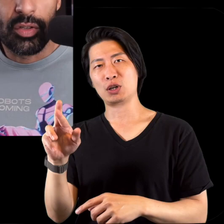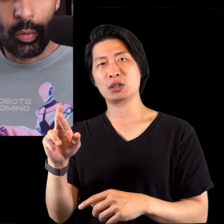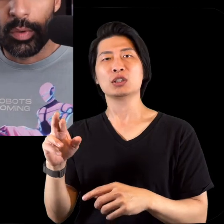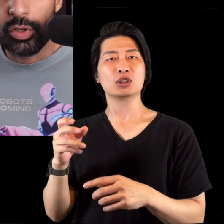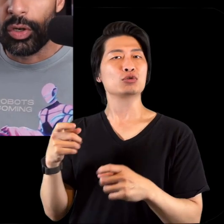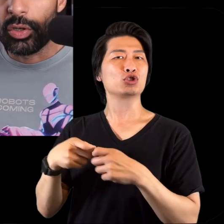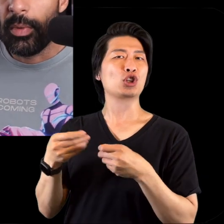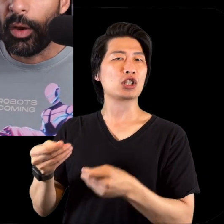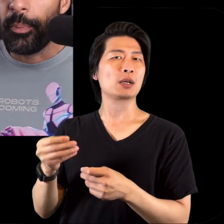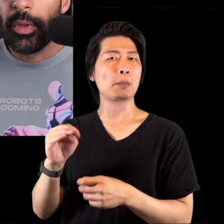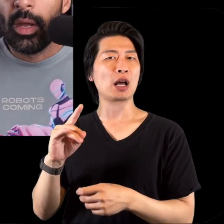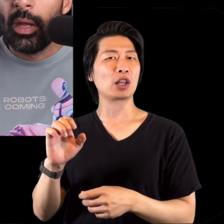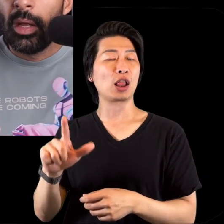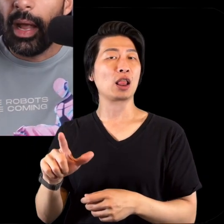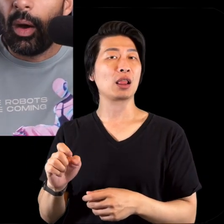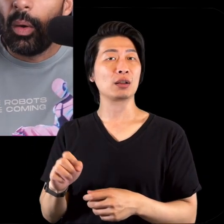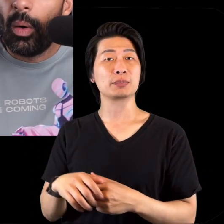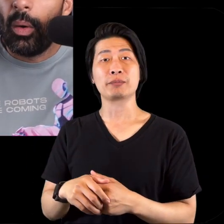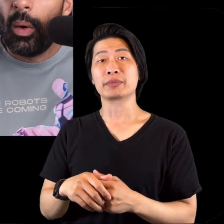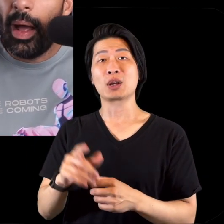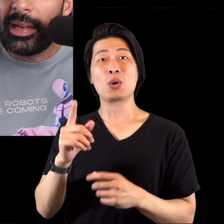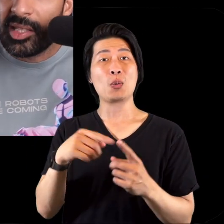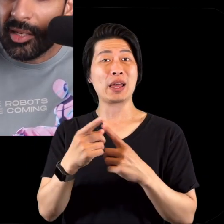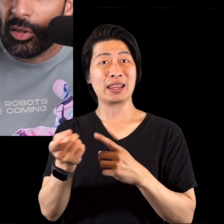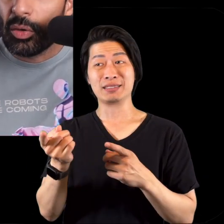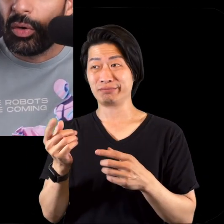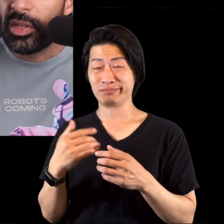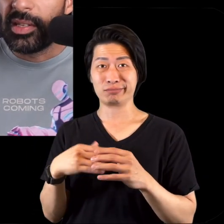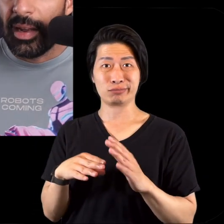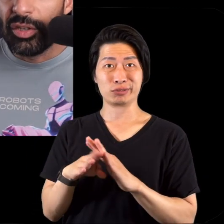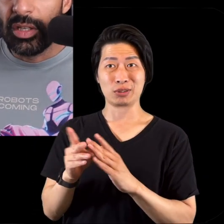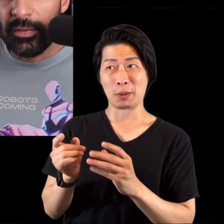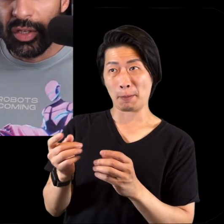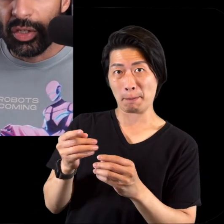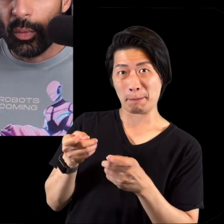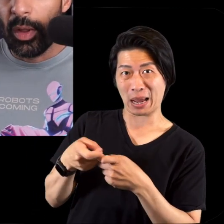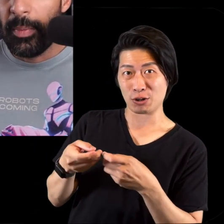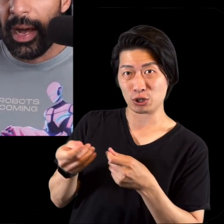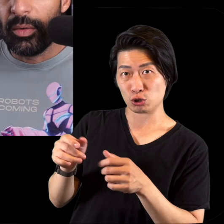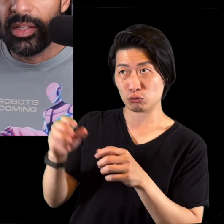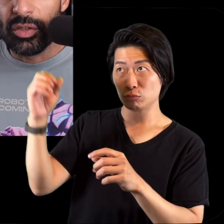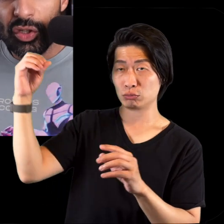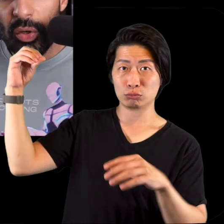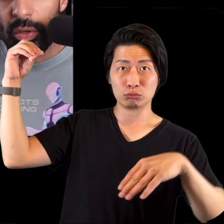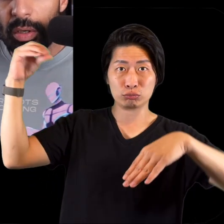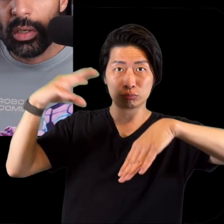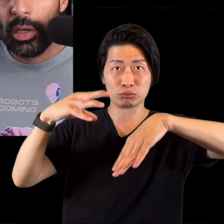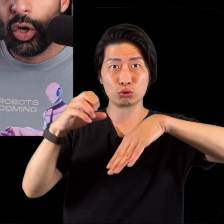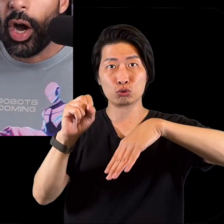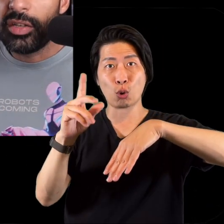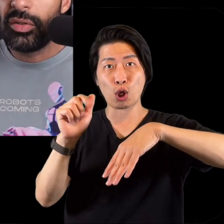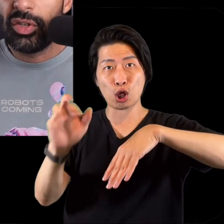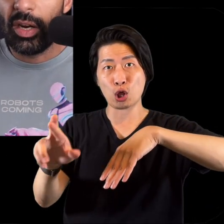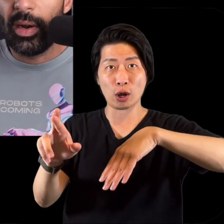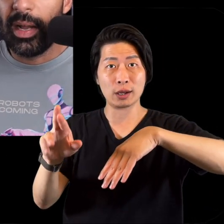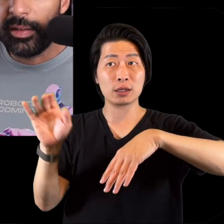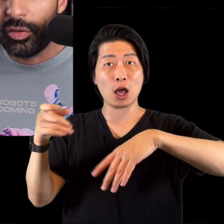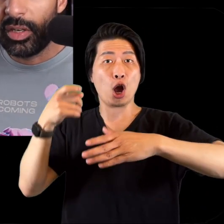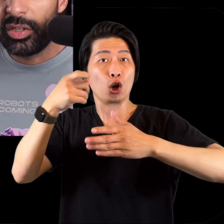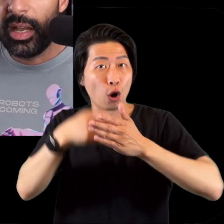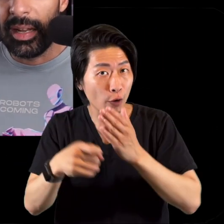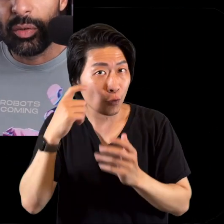from the supercharger model. Now, as Tesla grows its energy division with batteries and solar, costs to